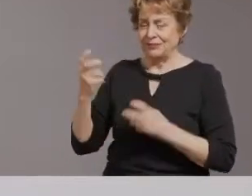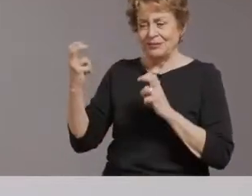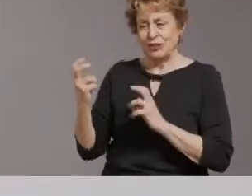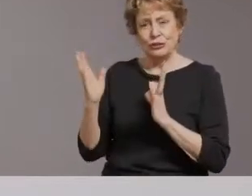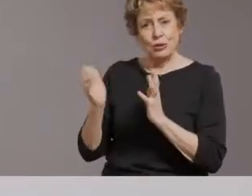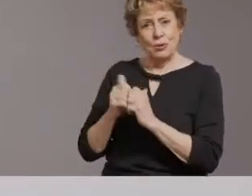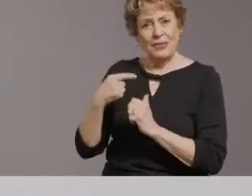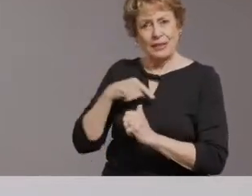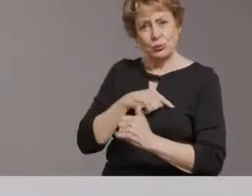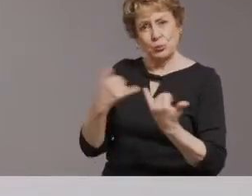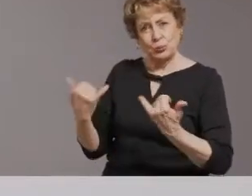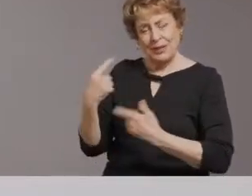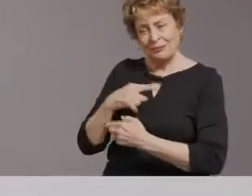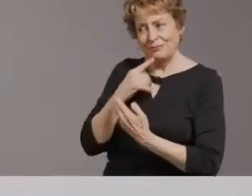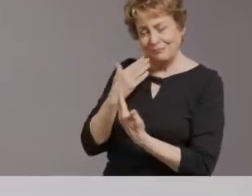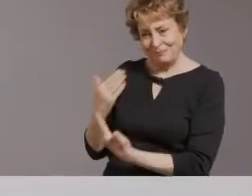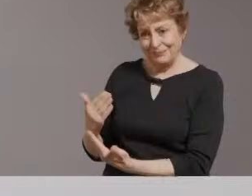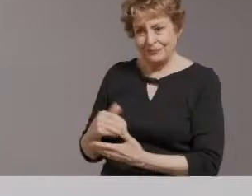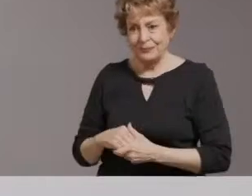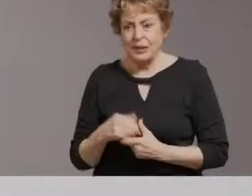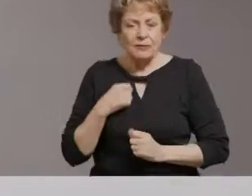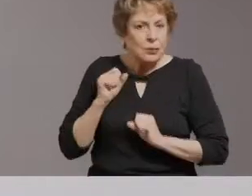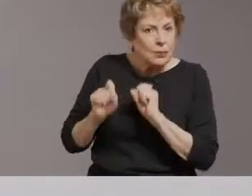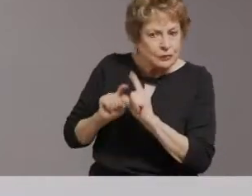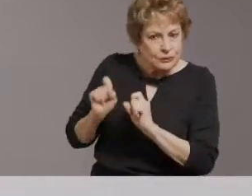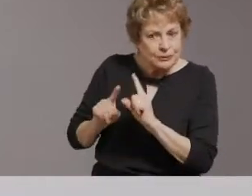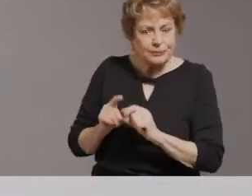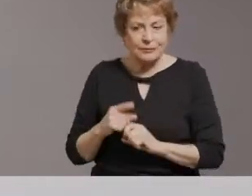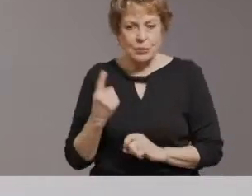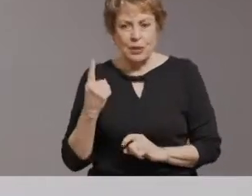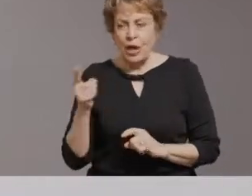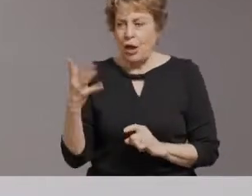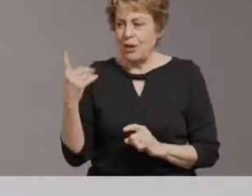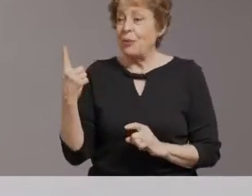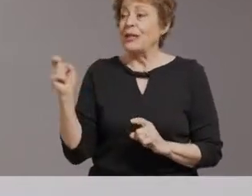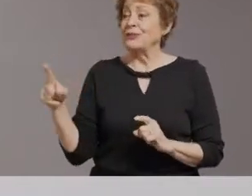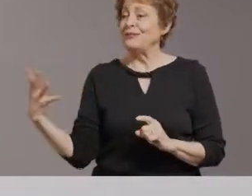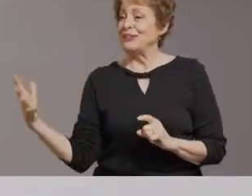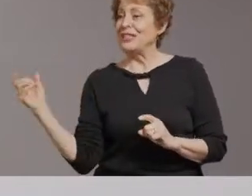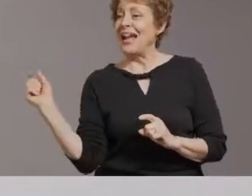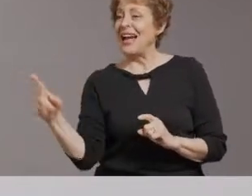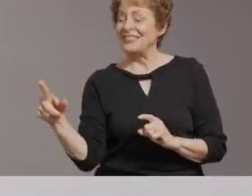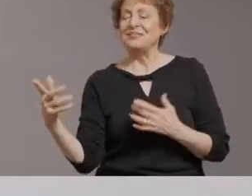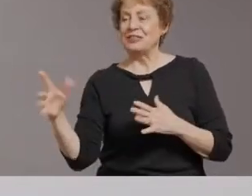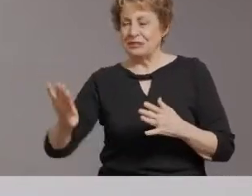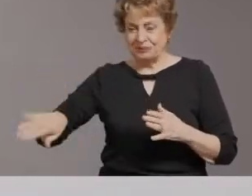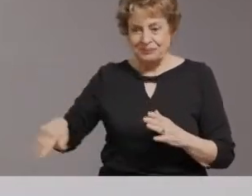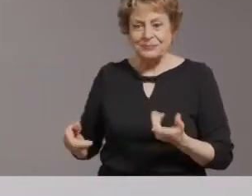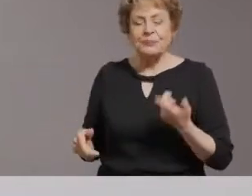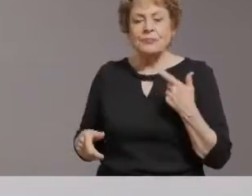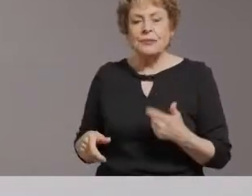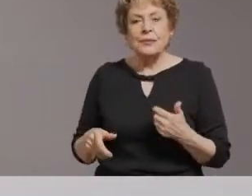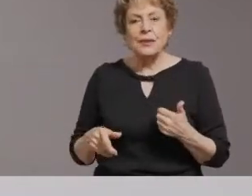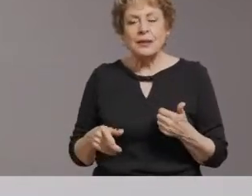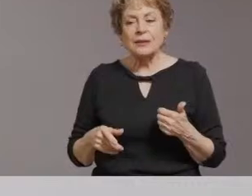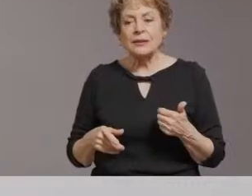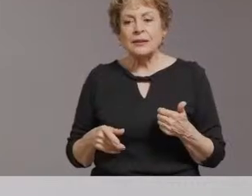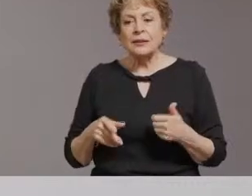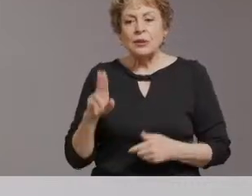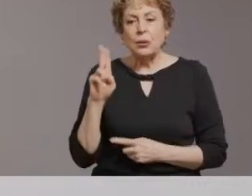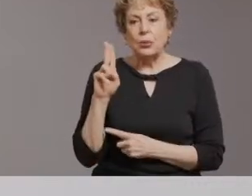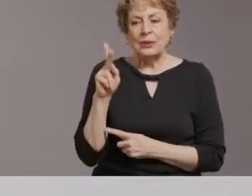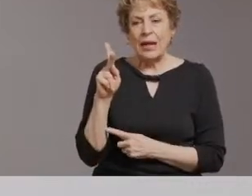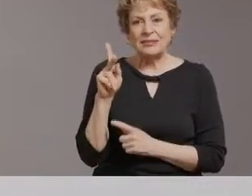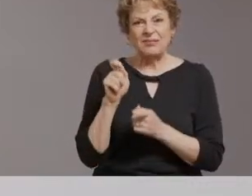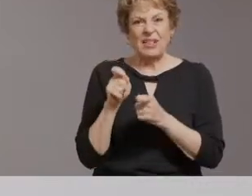more, but it got answered earlier, so go ahead and kick things off here. Off the top of your head, the UK variant that was, I think there were a couple incidences at the